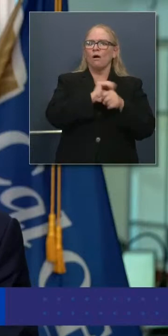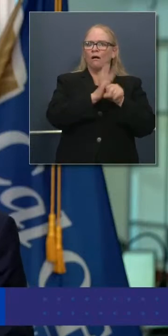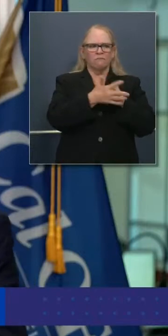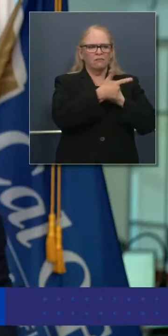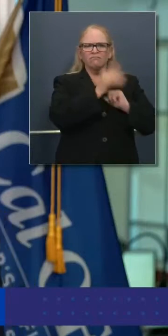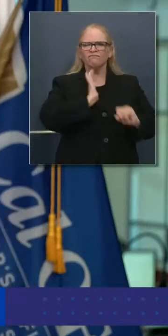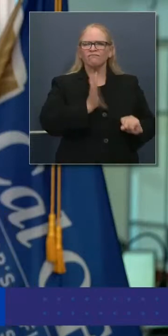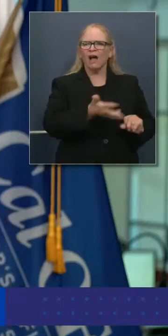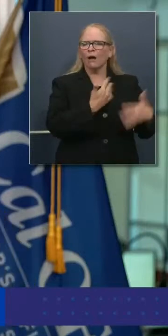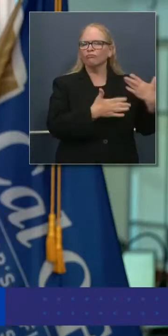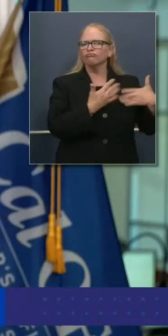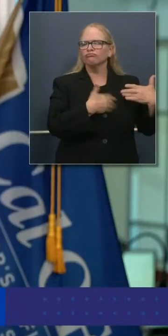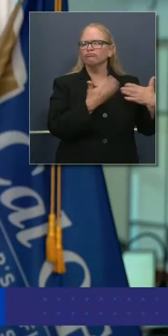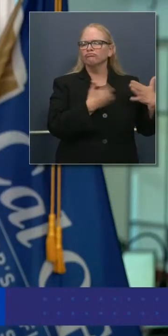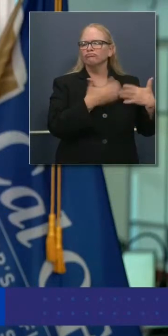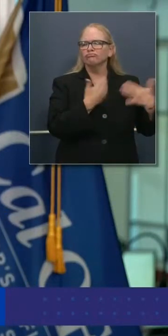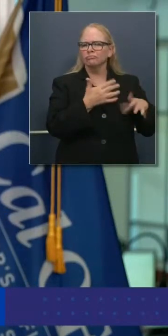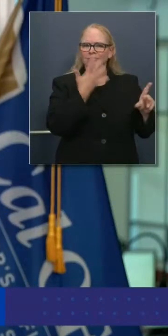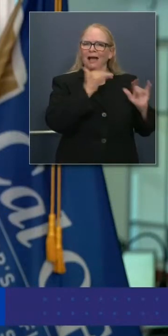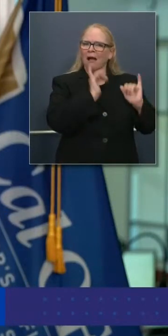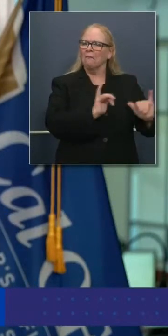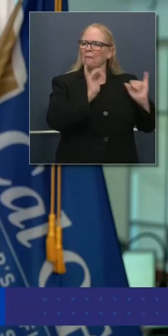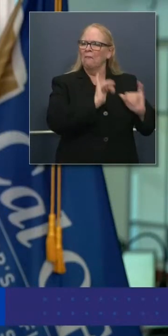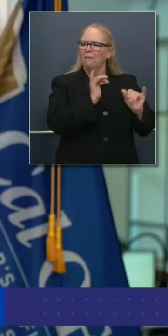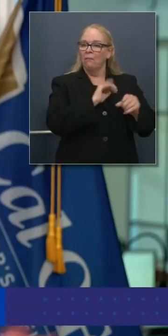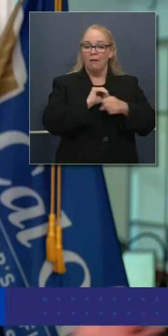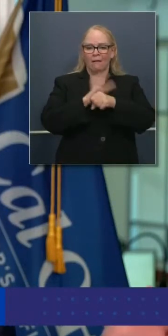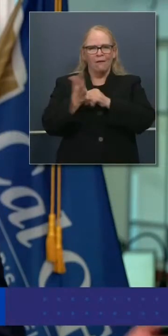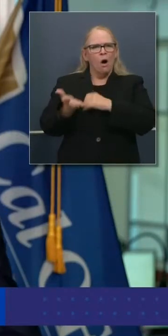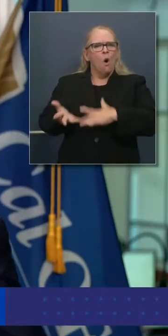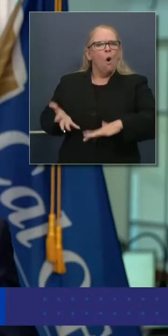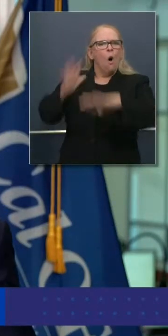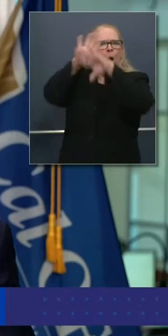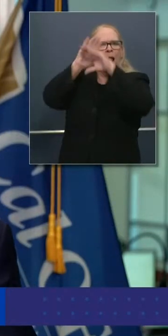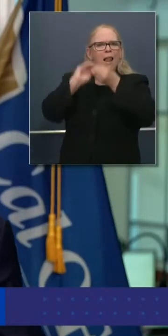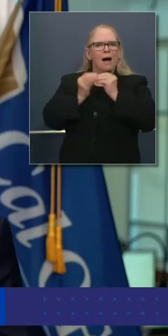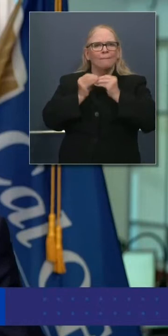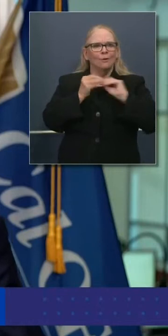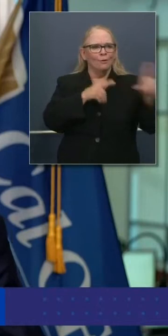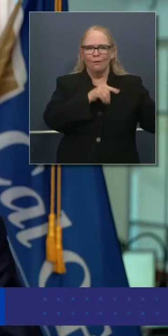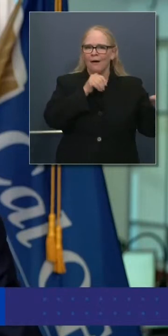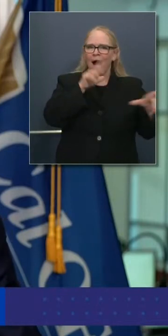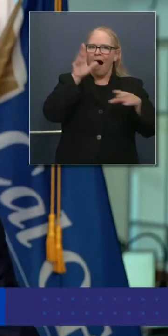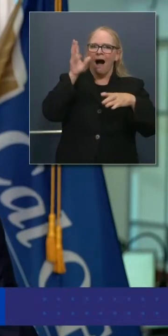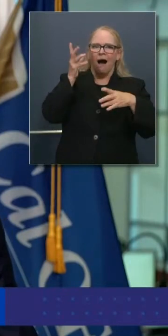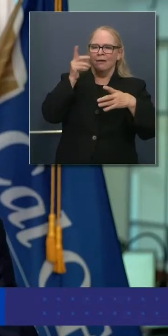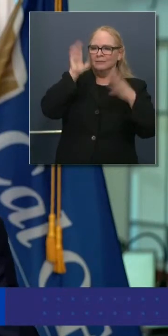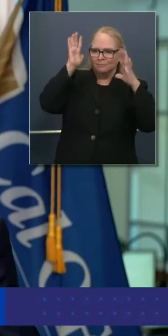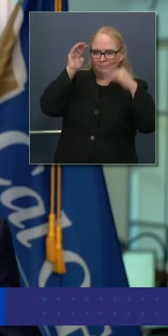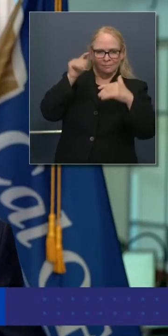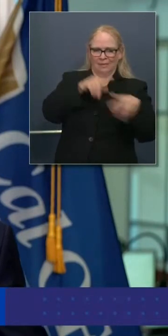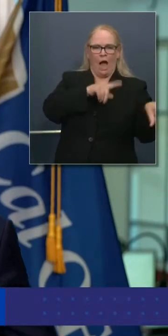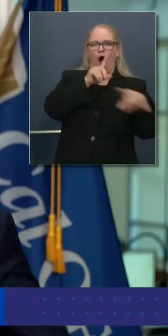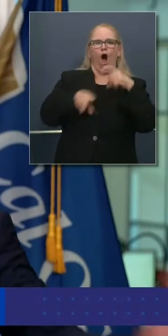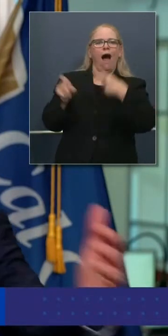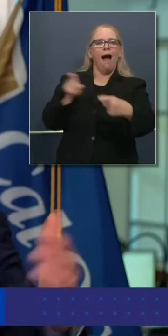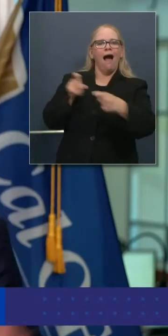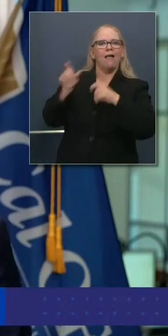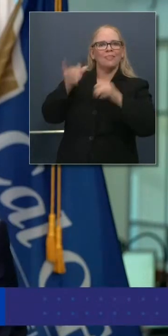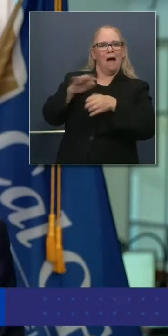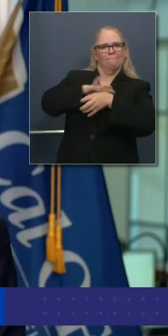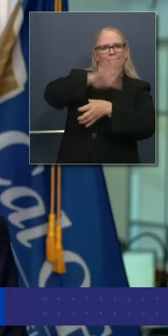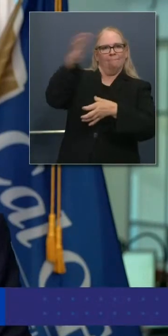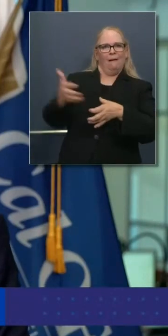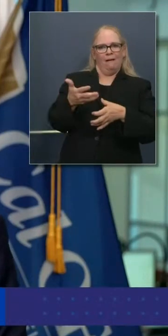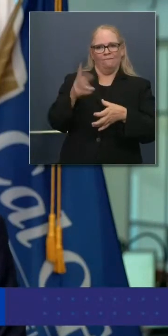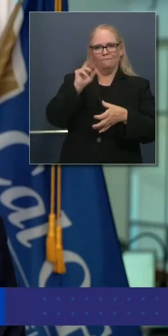address COVID-19 specifically. CalReady in the past was dealing with a couple hundred cases a day, not the magnitude